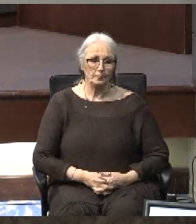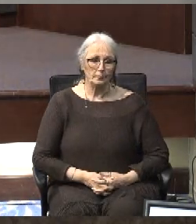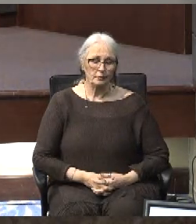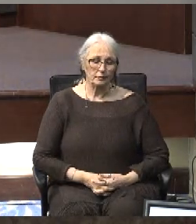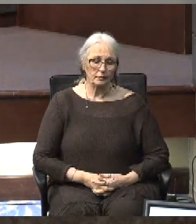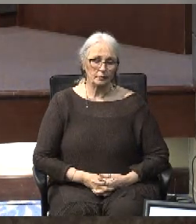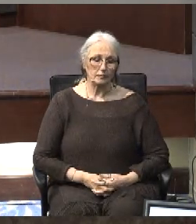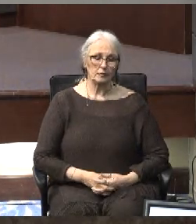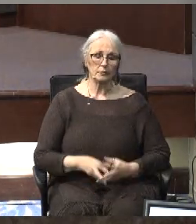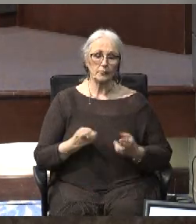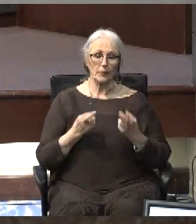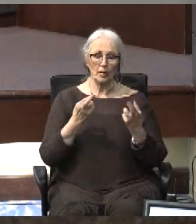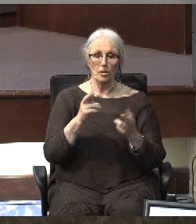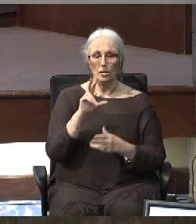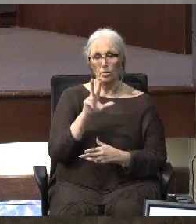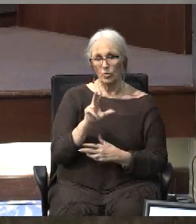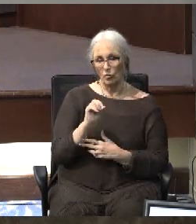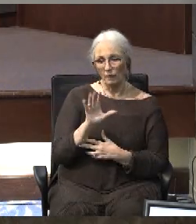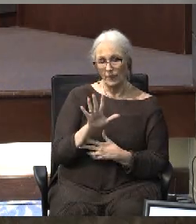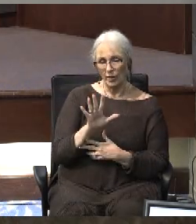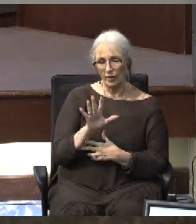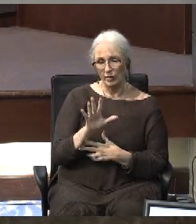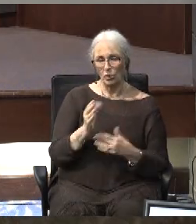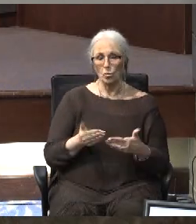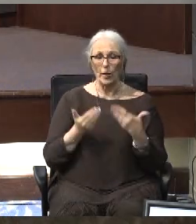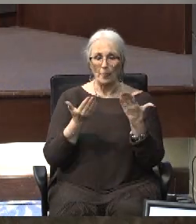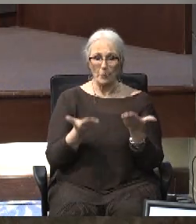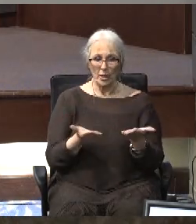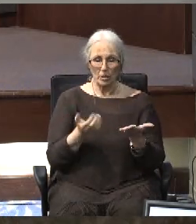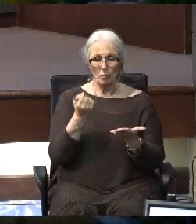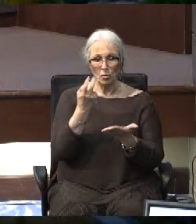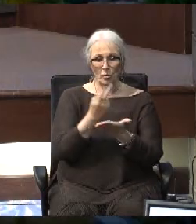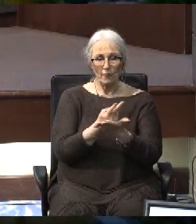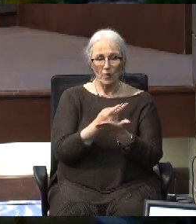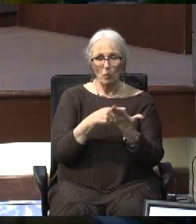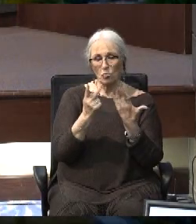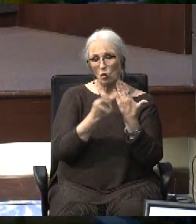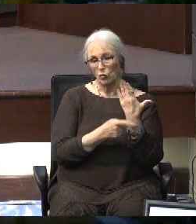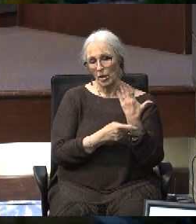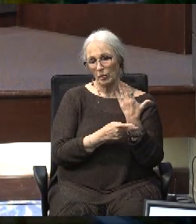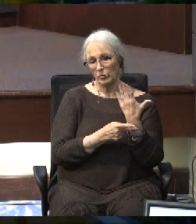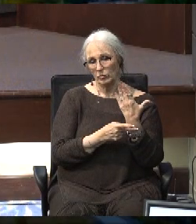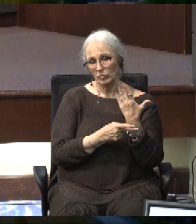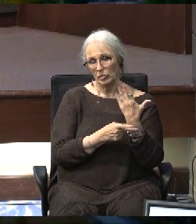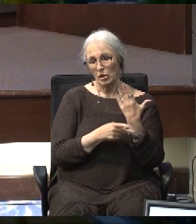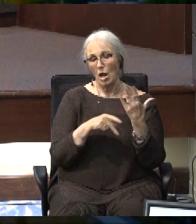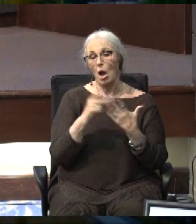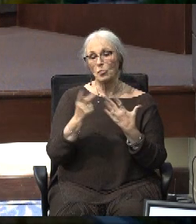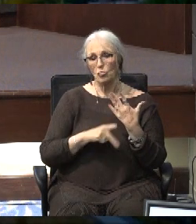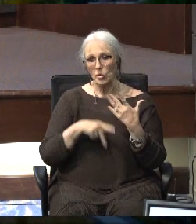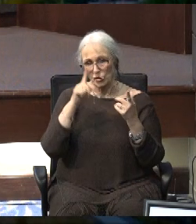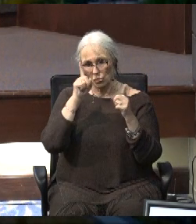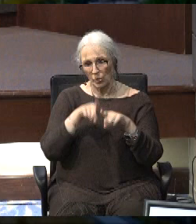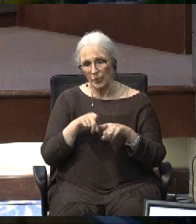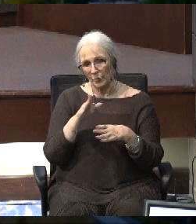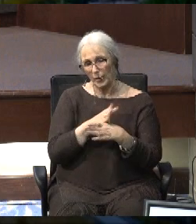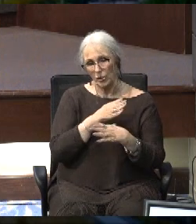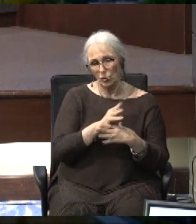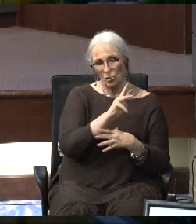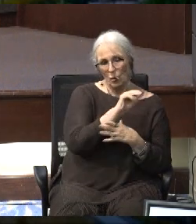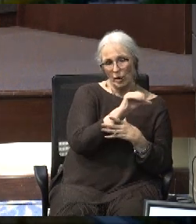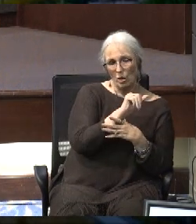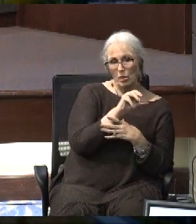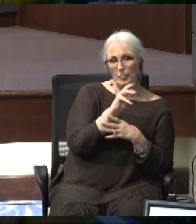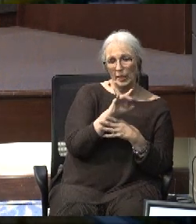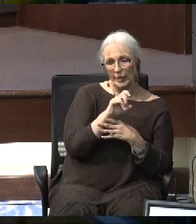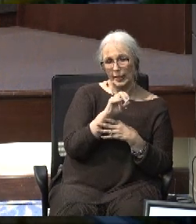The Resolution 205 is a recommendation for approval on a project agreement between the Waco-McLennan County